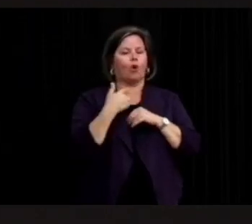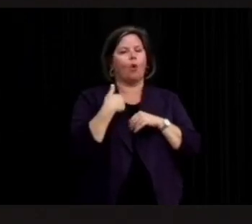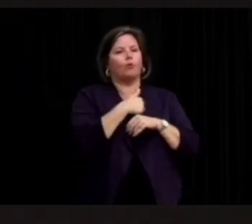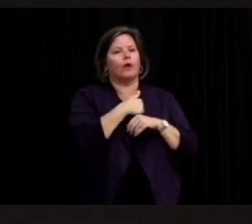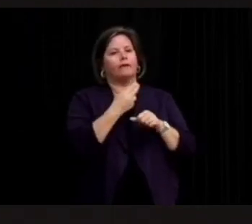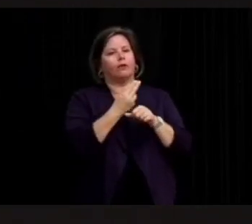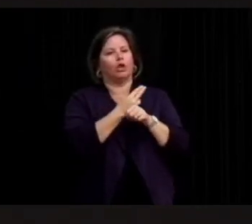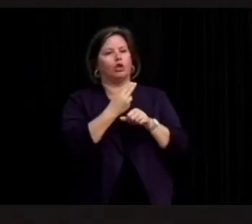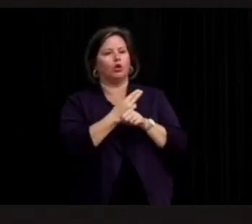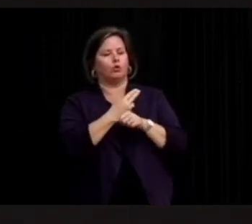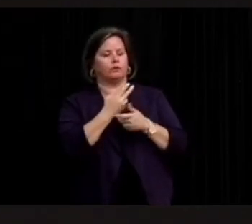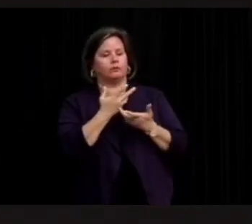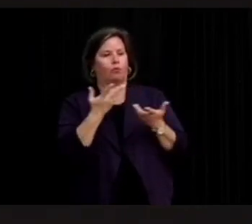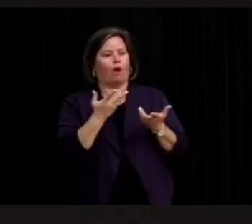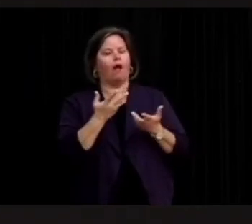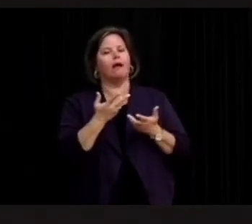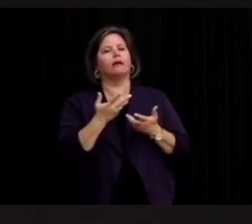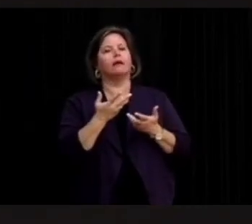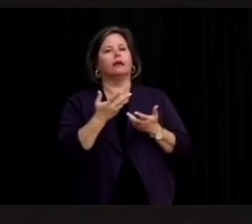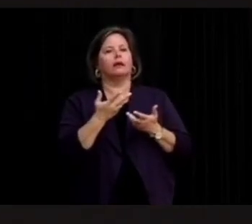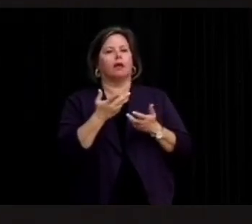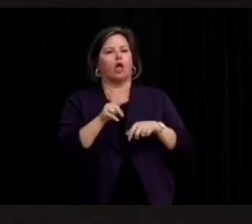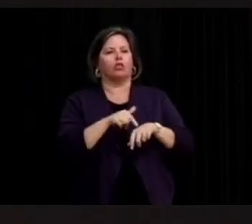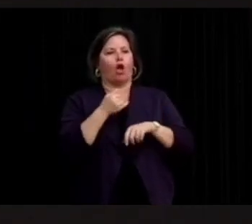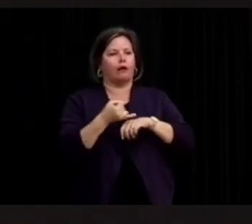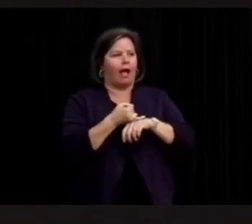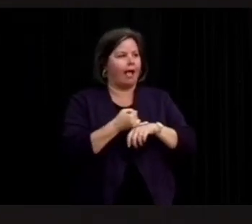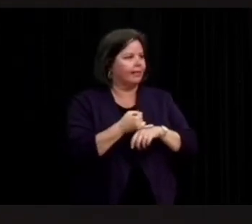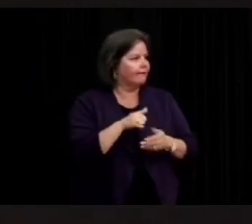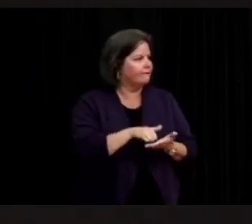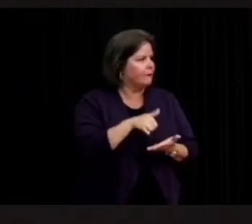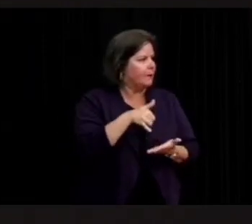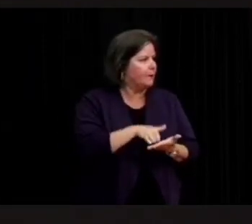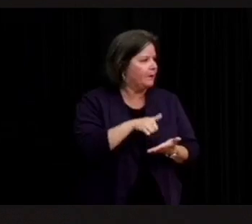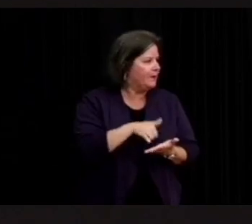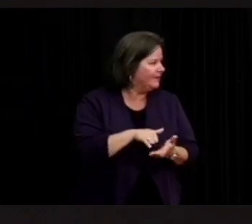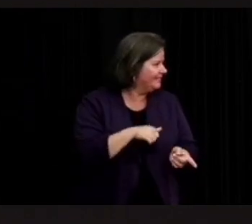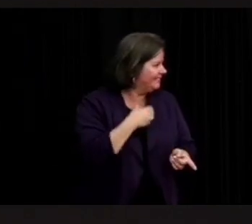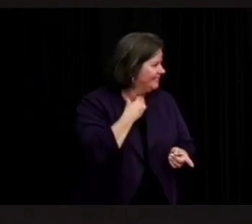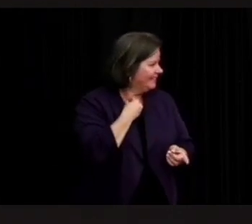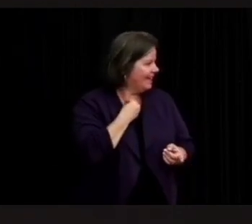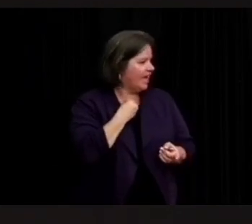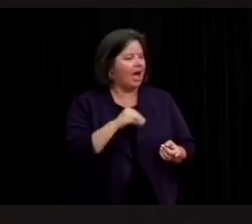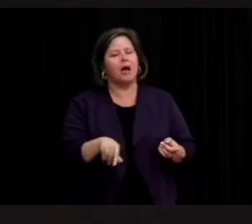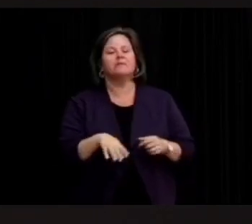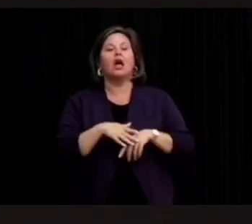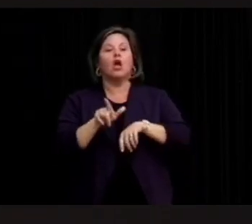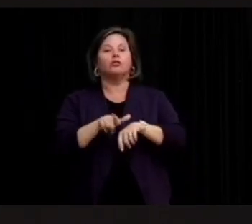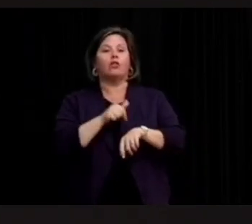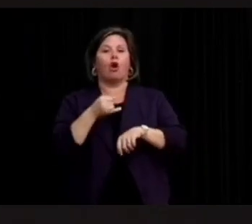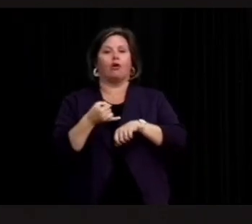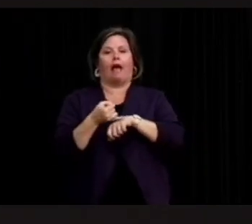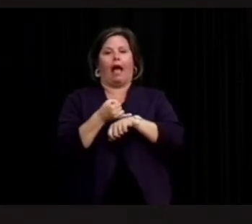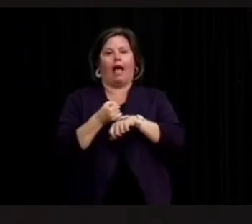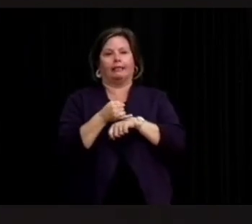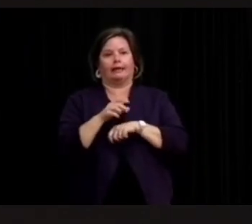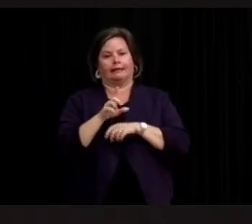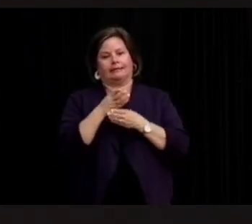heard of the Long Island Divided. Sorry about that. Long Island Divided investigation.